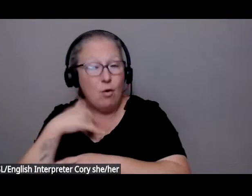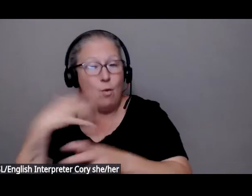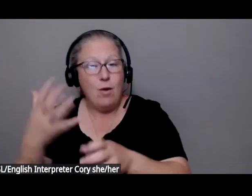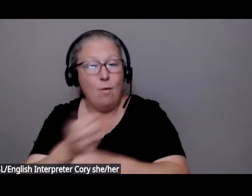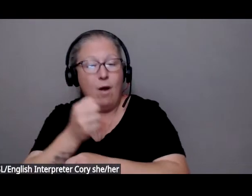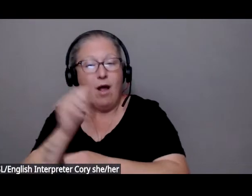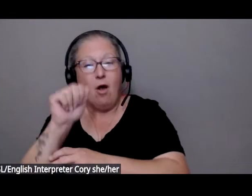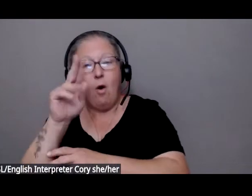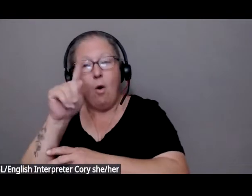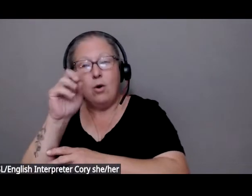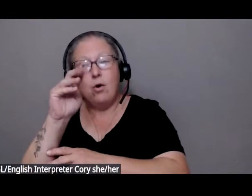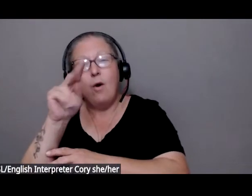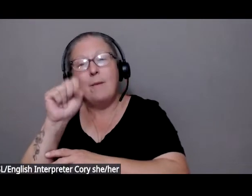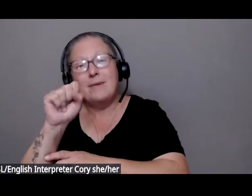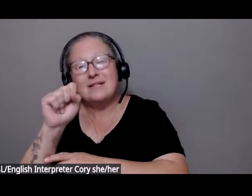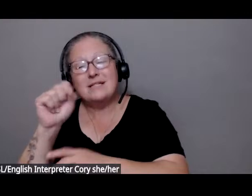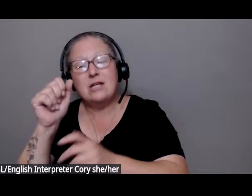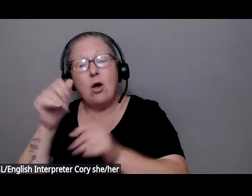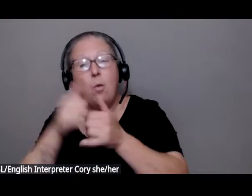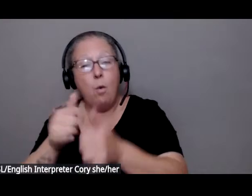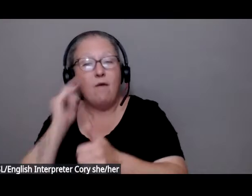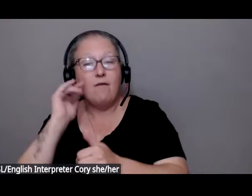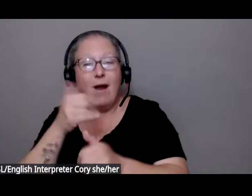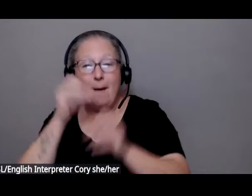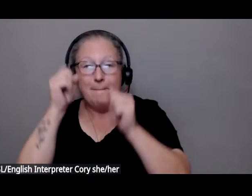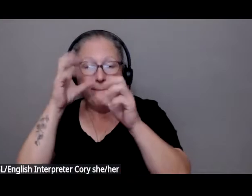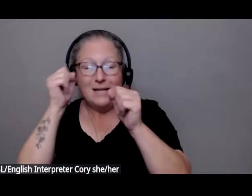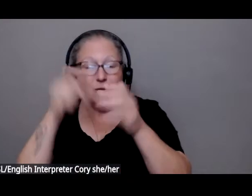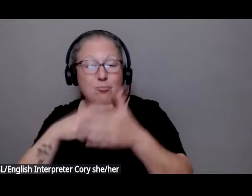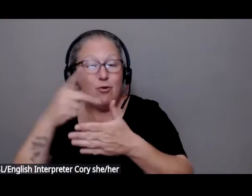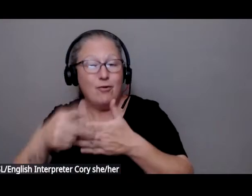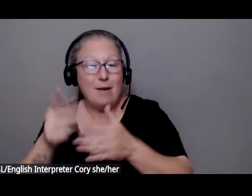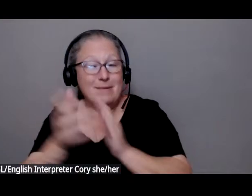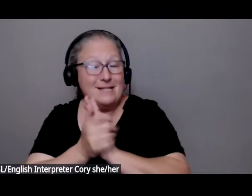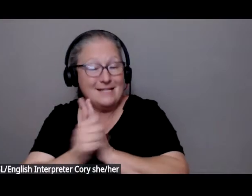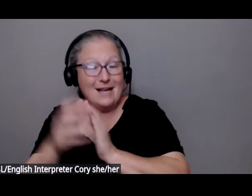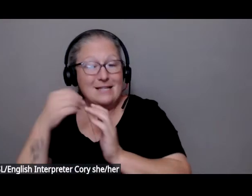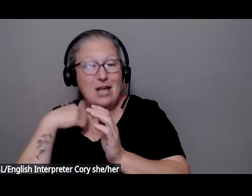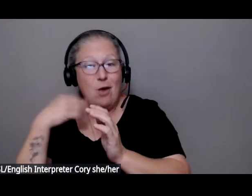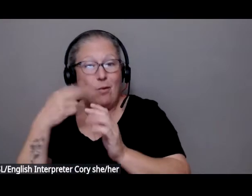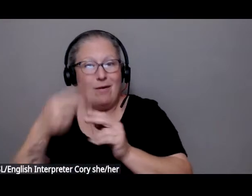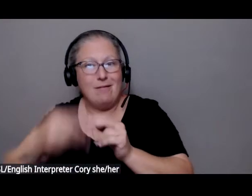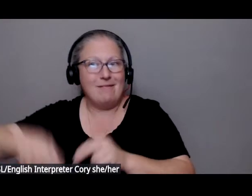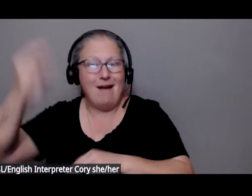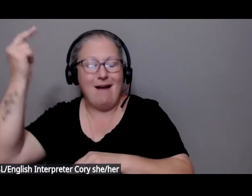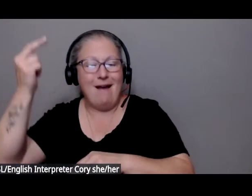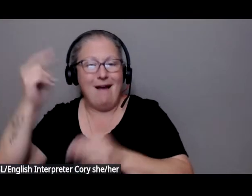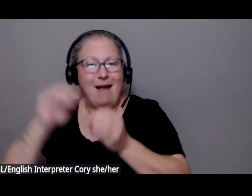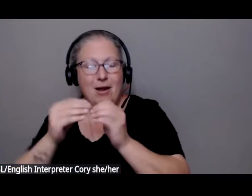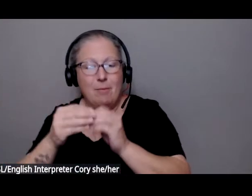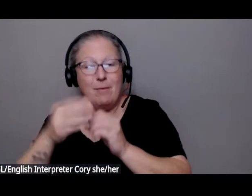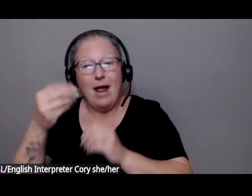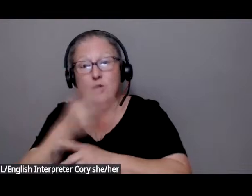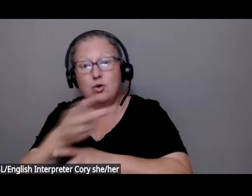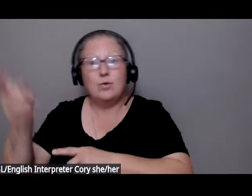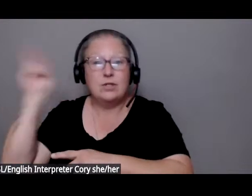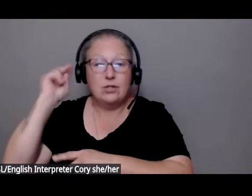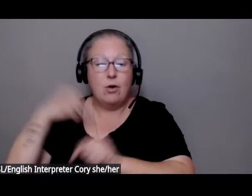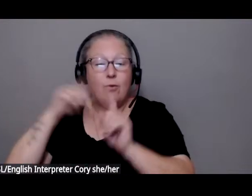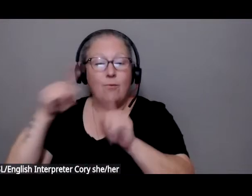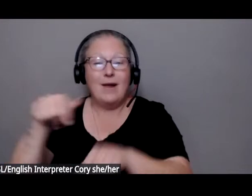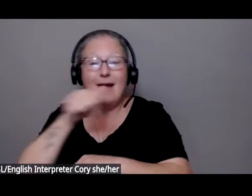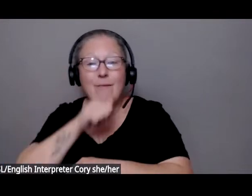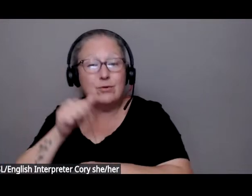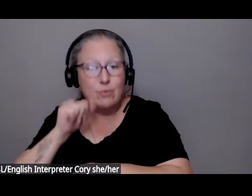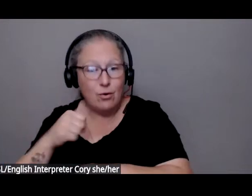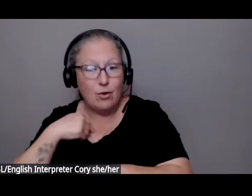Autonomous Award for our amazing programming skills, and we ranked incredibly high. And then 2 weeks ago, we went to Arizona